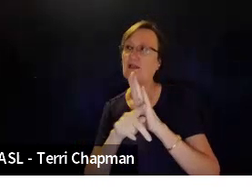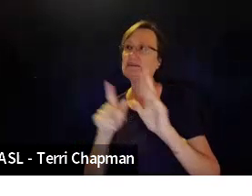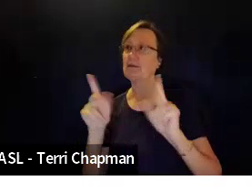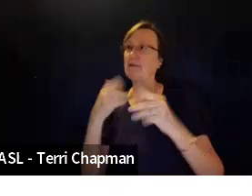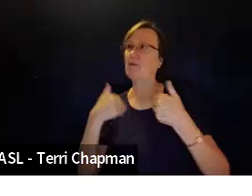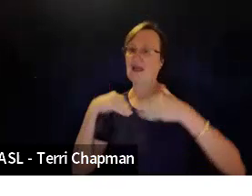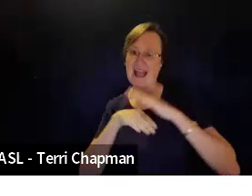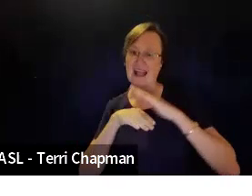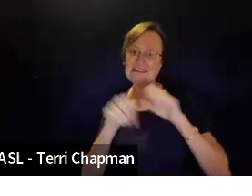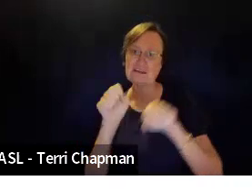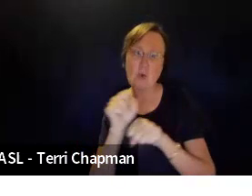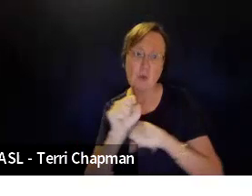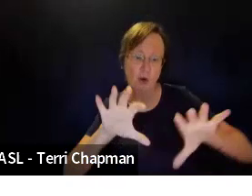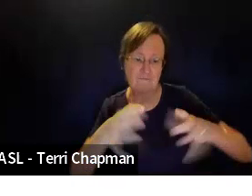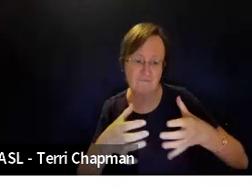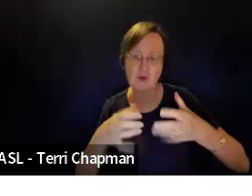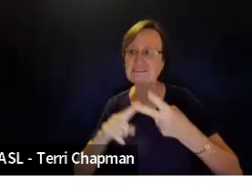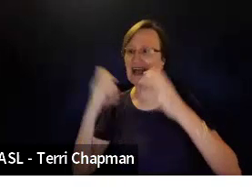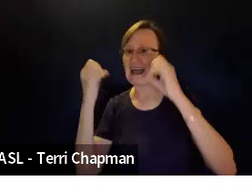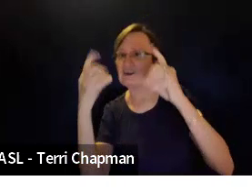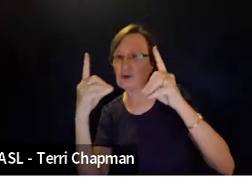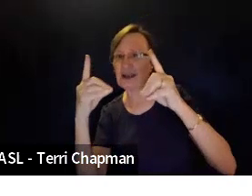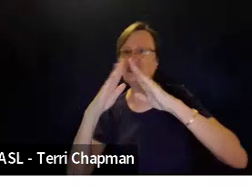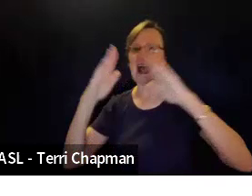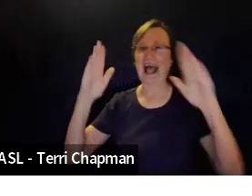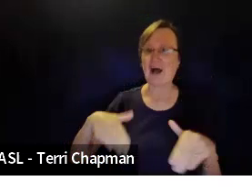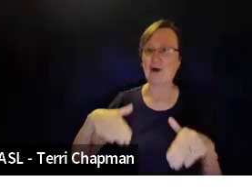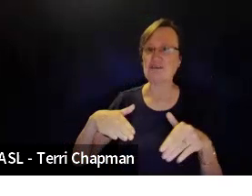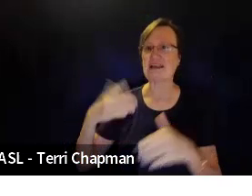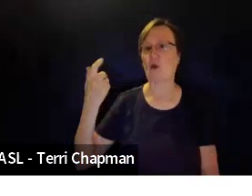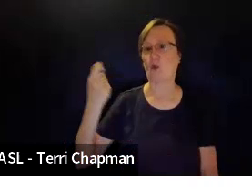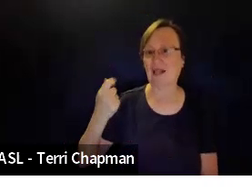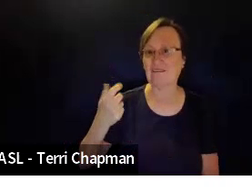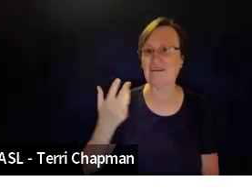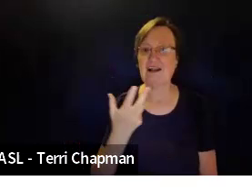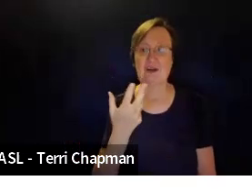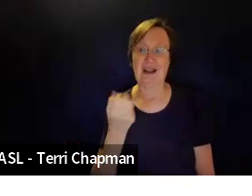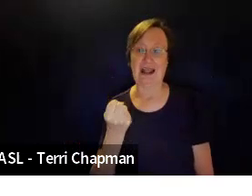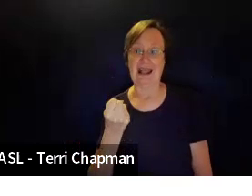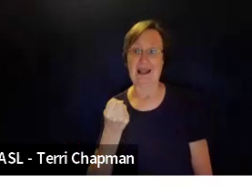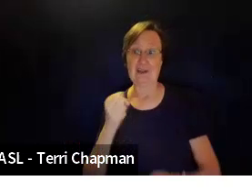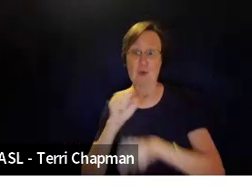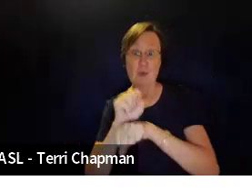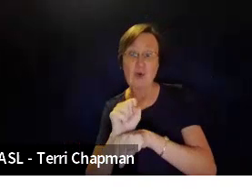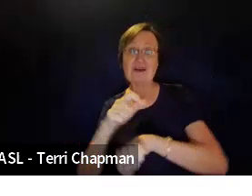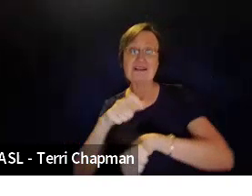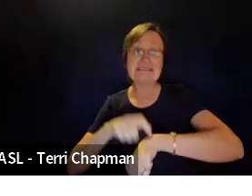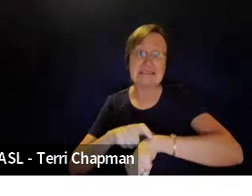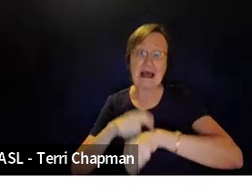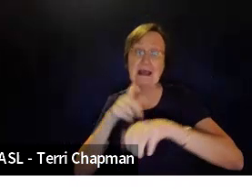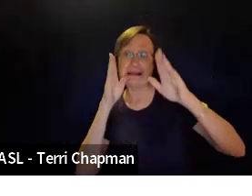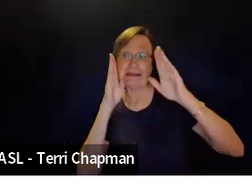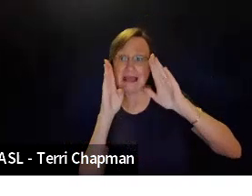and housing and healthcare. And work that we spend and time and attention that we spend in relation